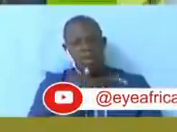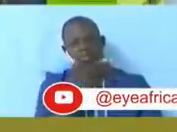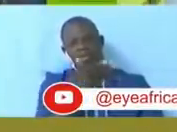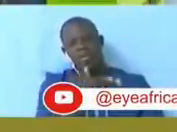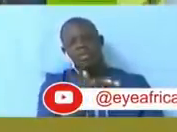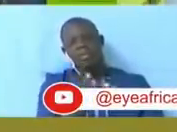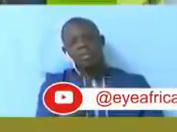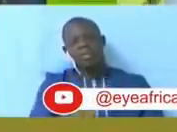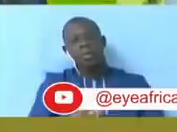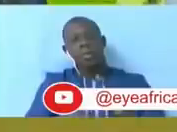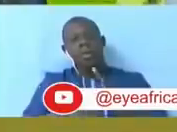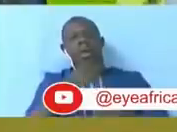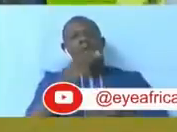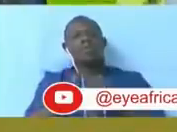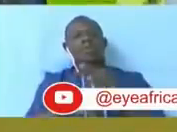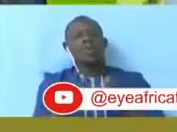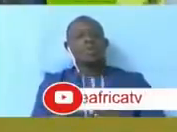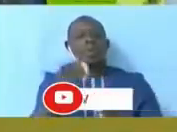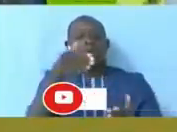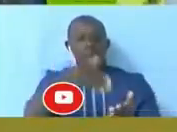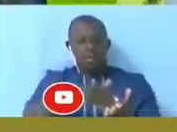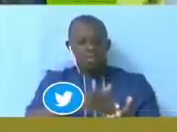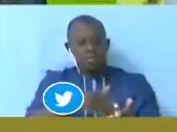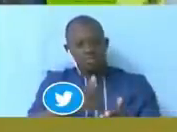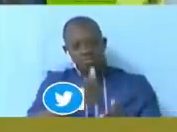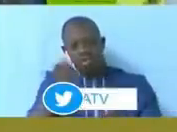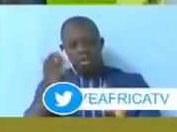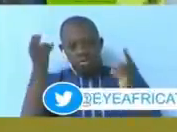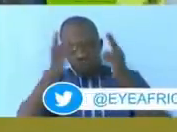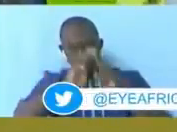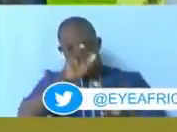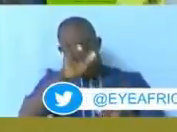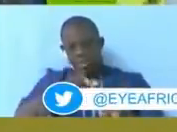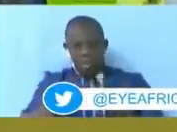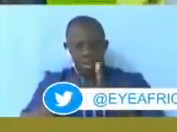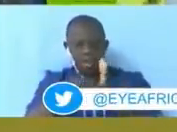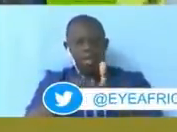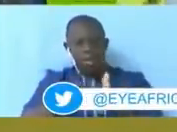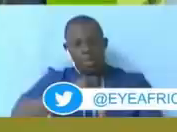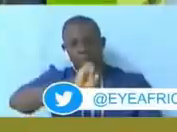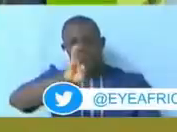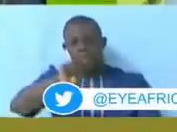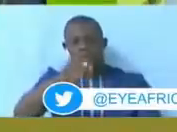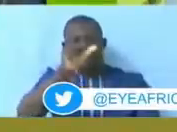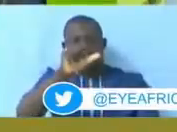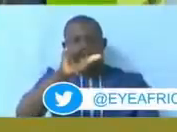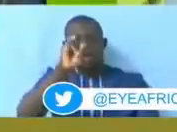But then subsequently it came into the hands of Magistrate Jaita as it then was.